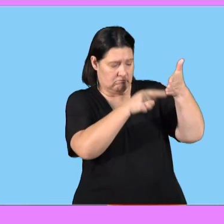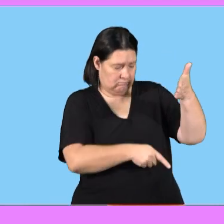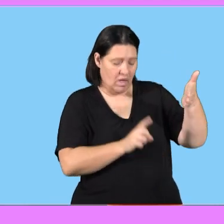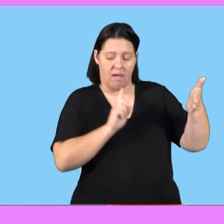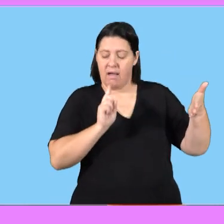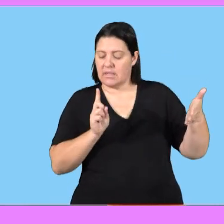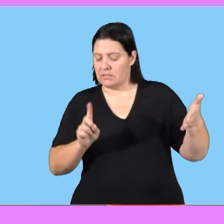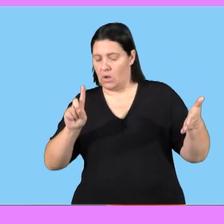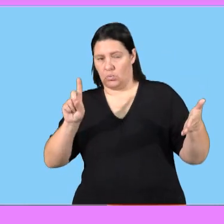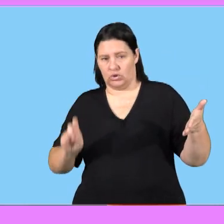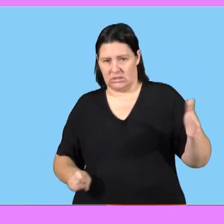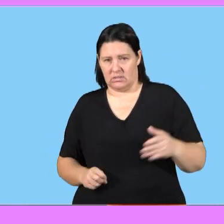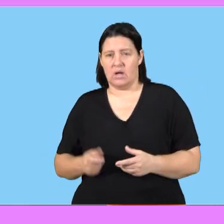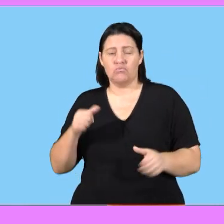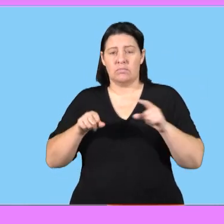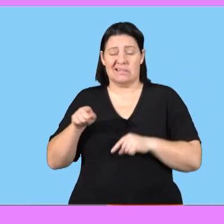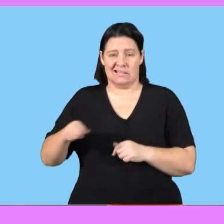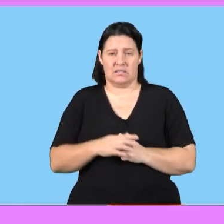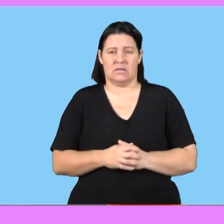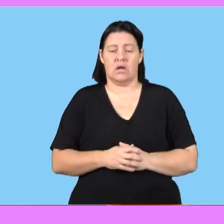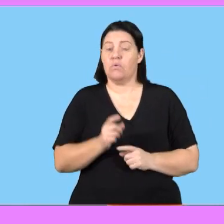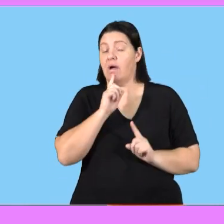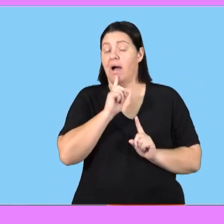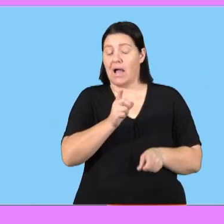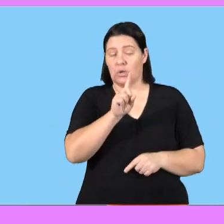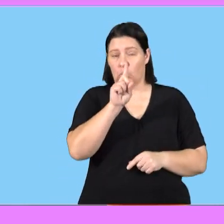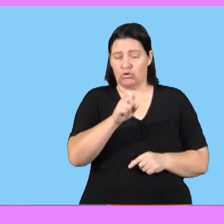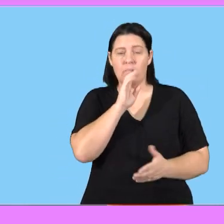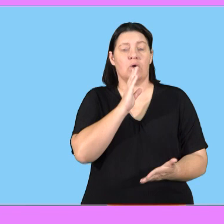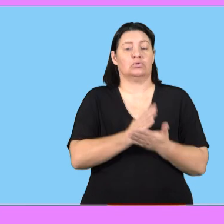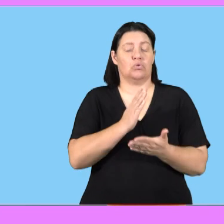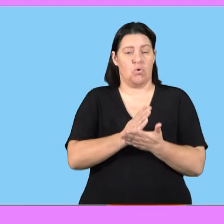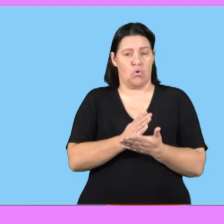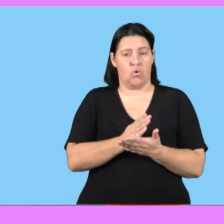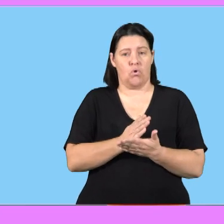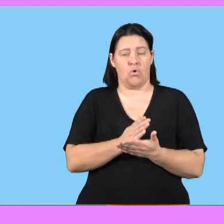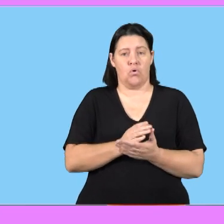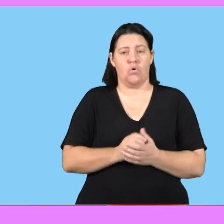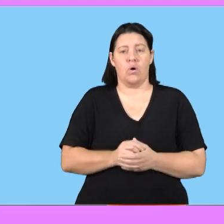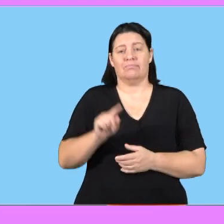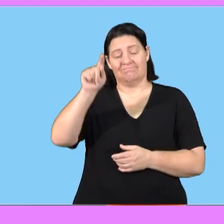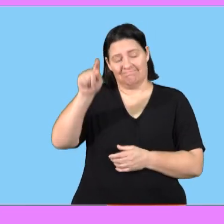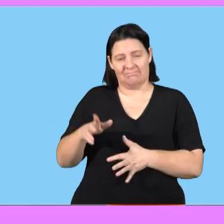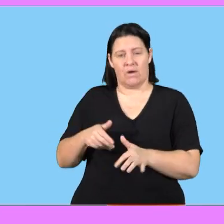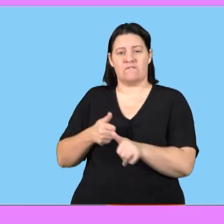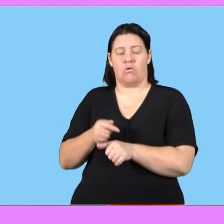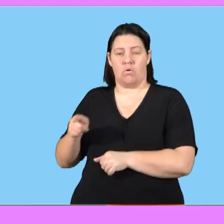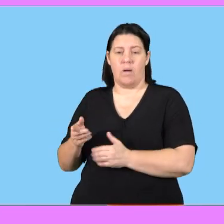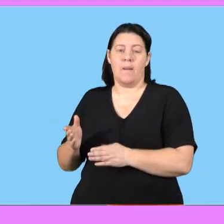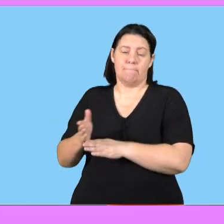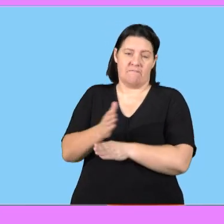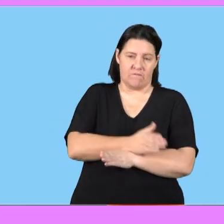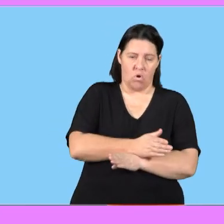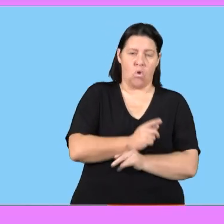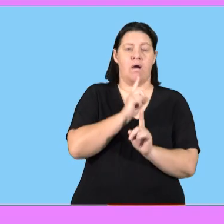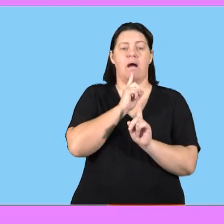Okay, here's the recipe which is given. When you answer this question, make sure that you go through the recipe before you can